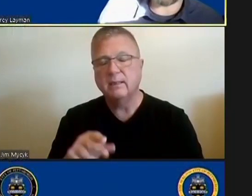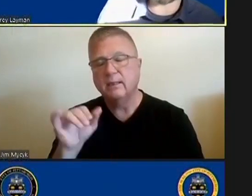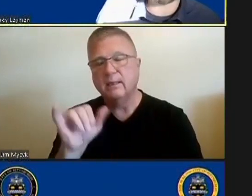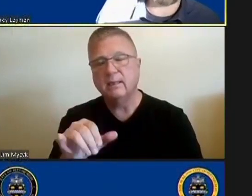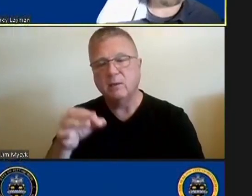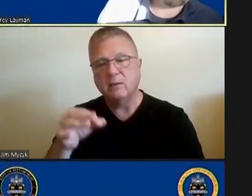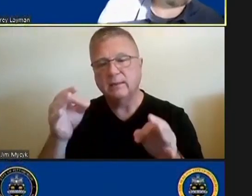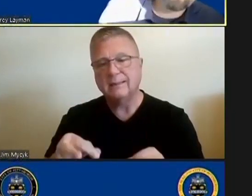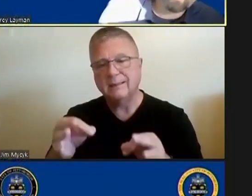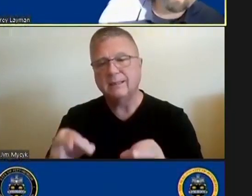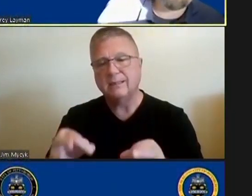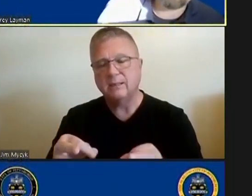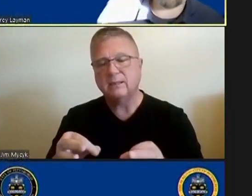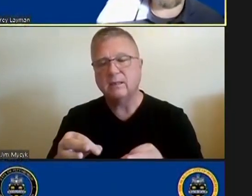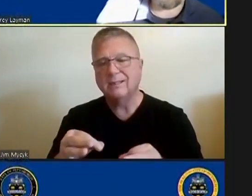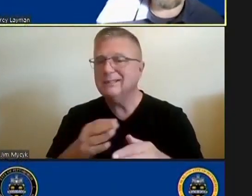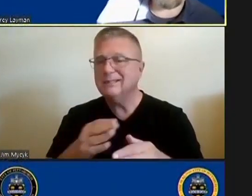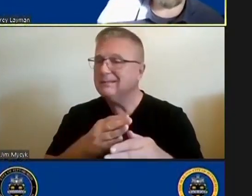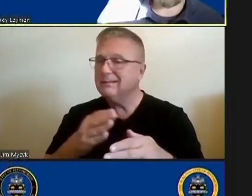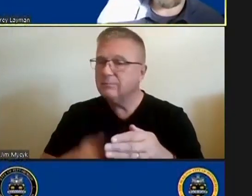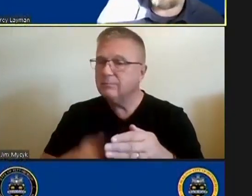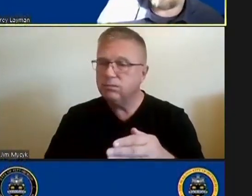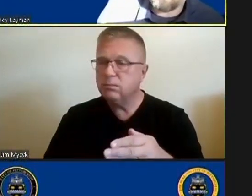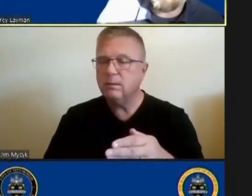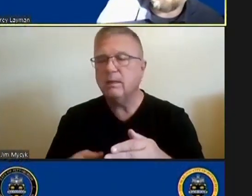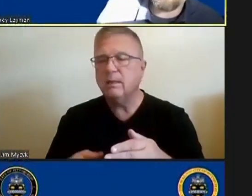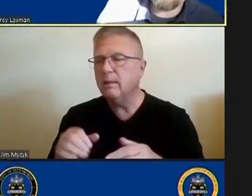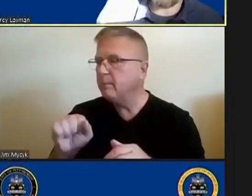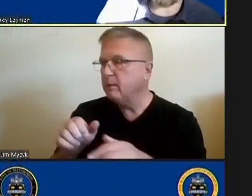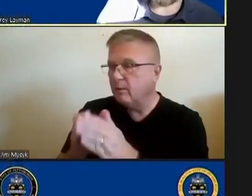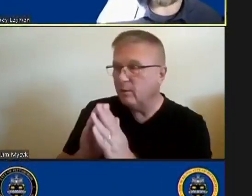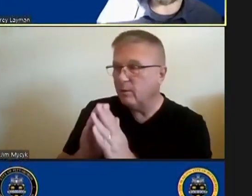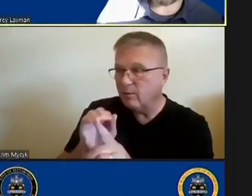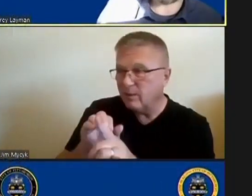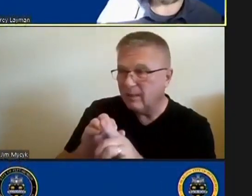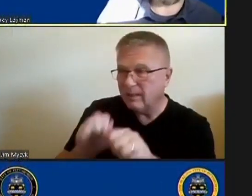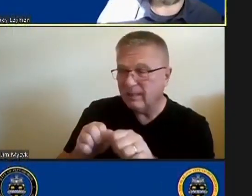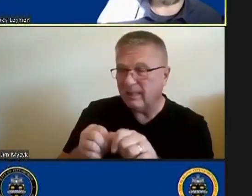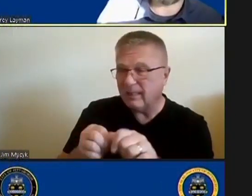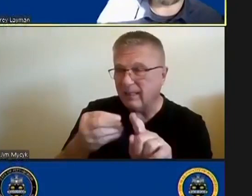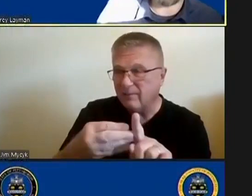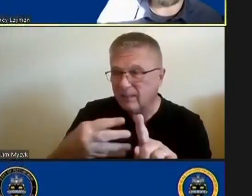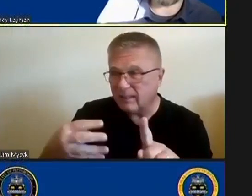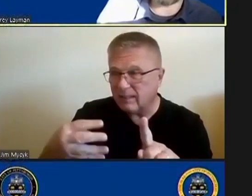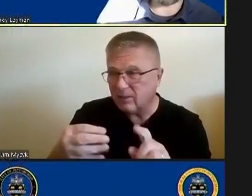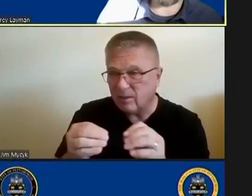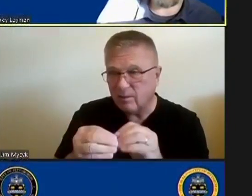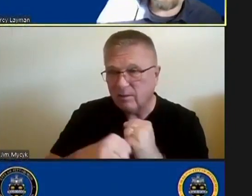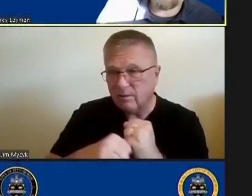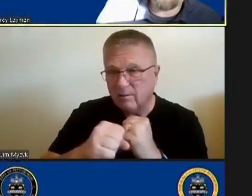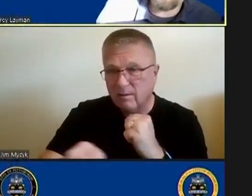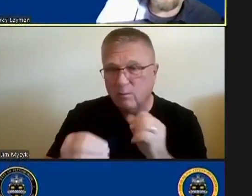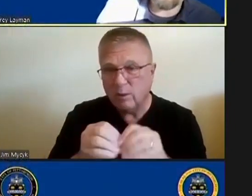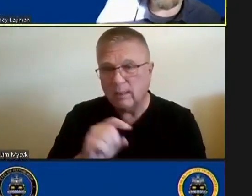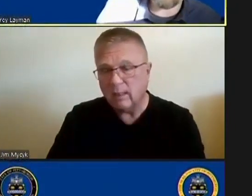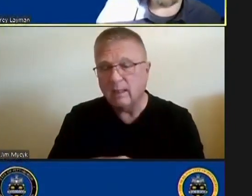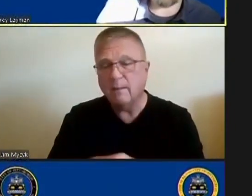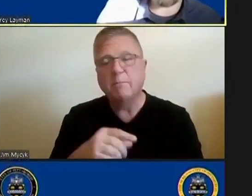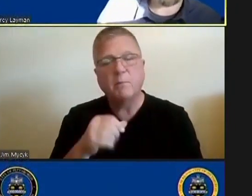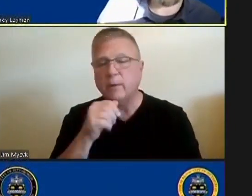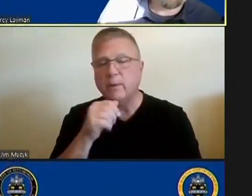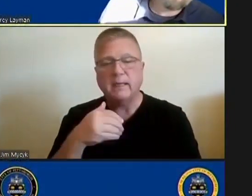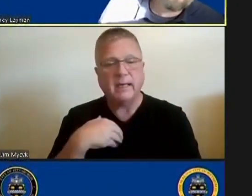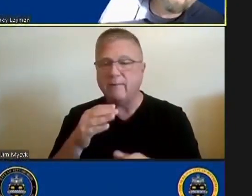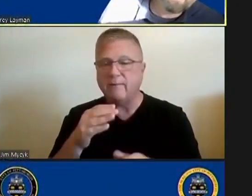or determinations expire and you can request an extension, but we didn't have a similar expiration date for planning commission